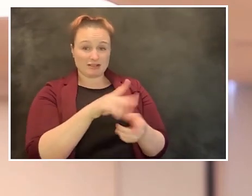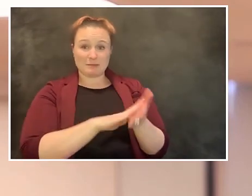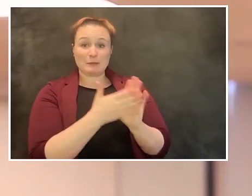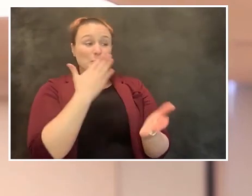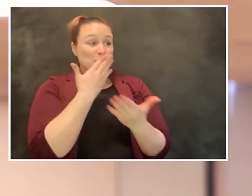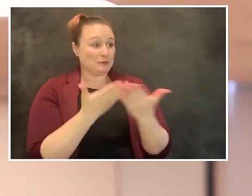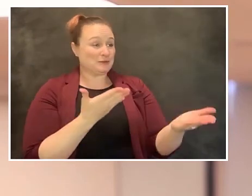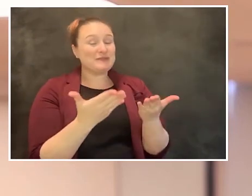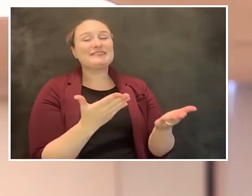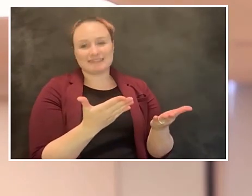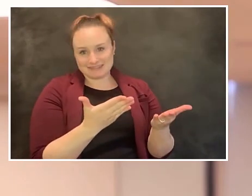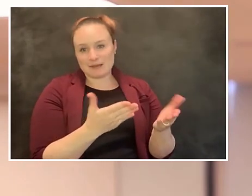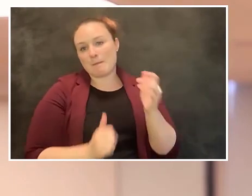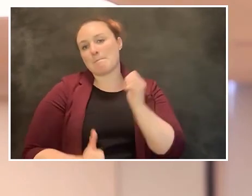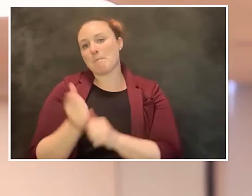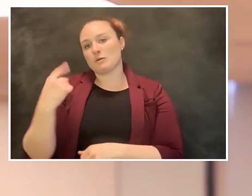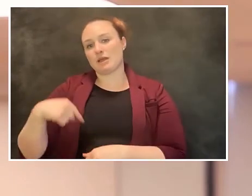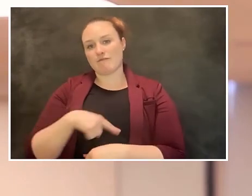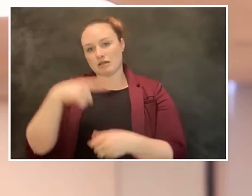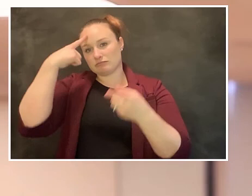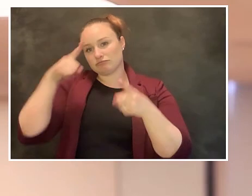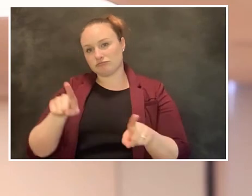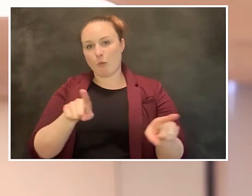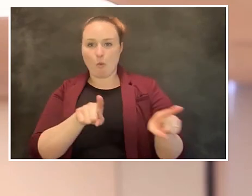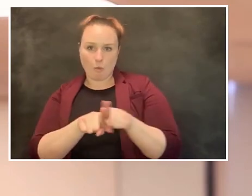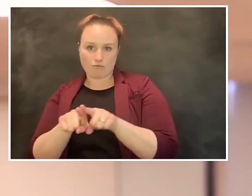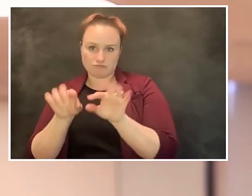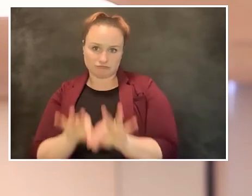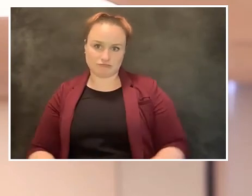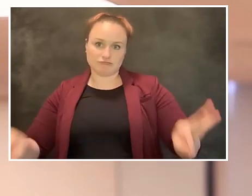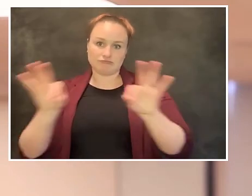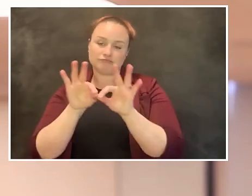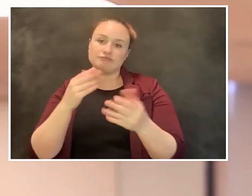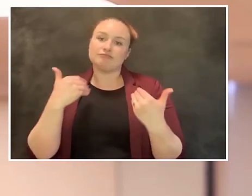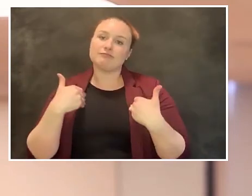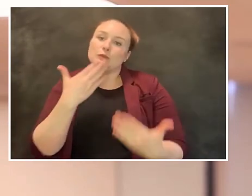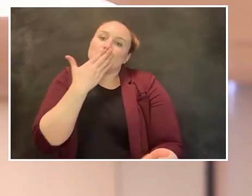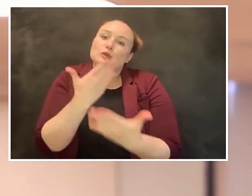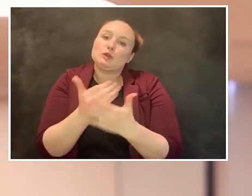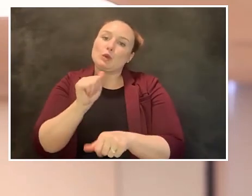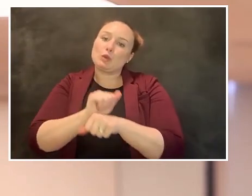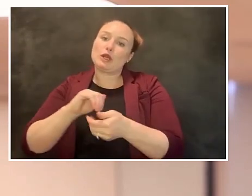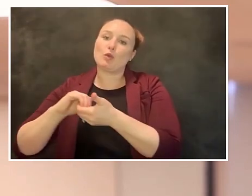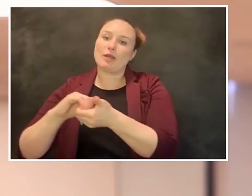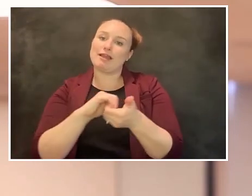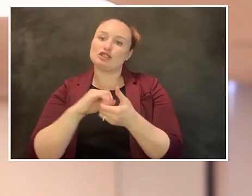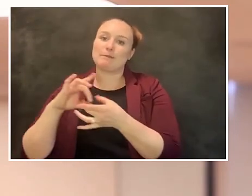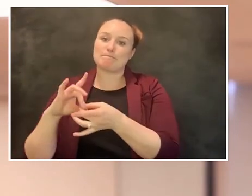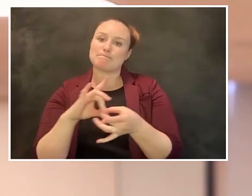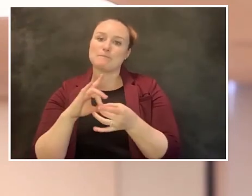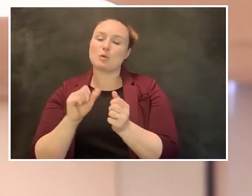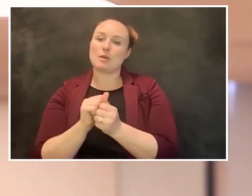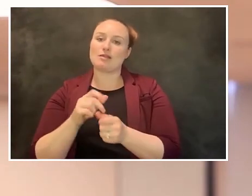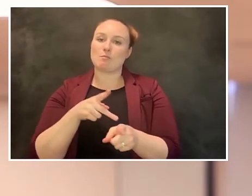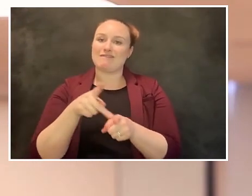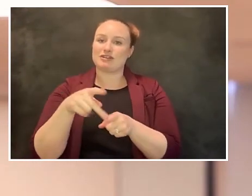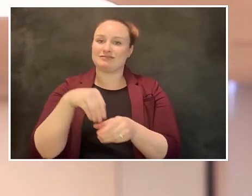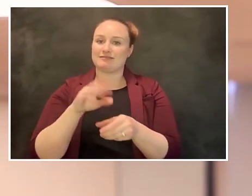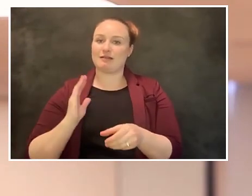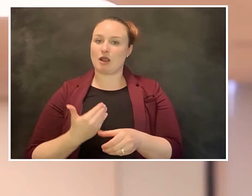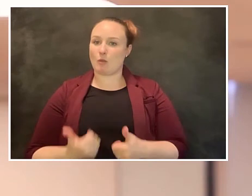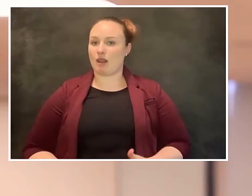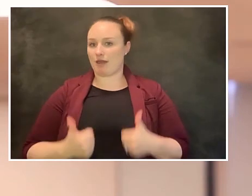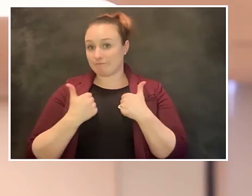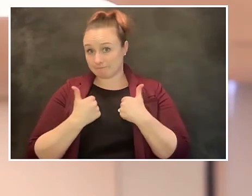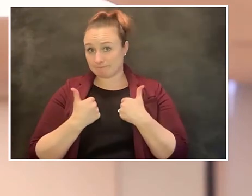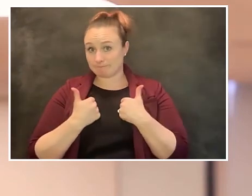service, most of us can agree that it's also important to have a good working relationship with the professionals in our lives. So